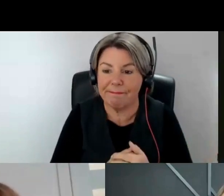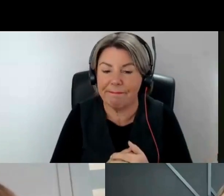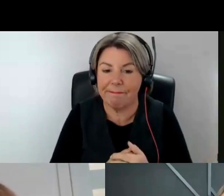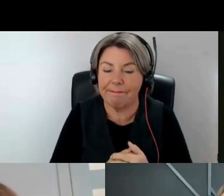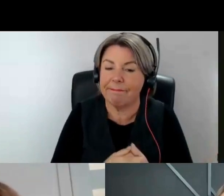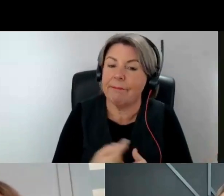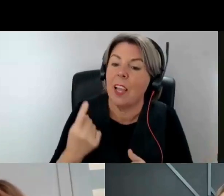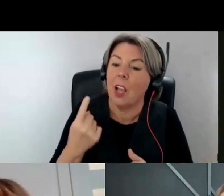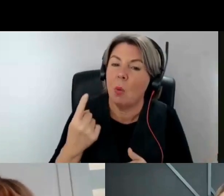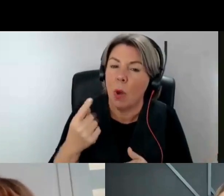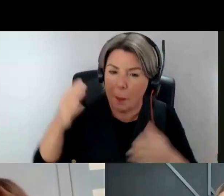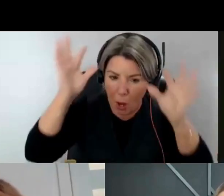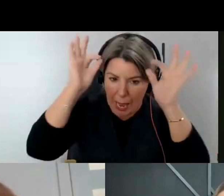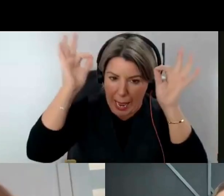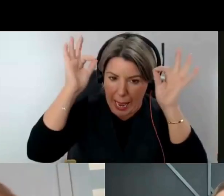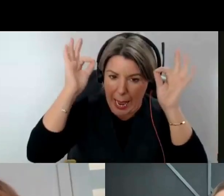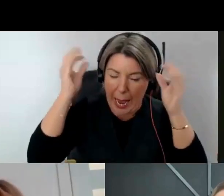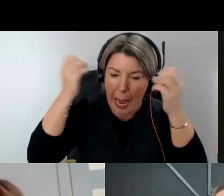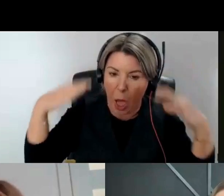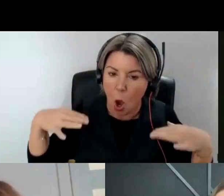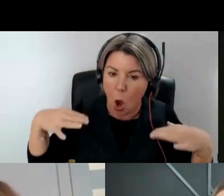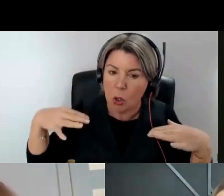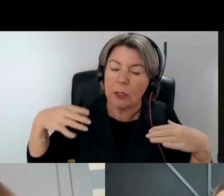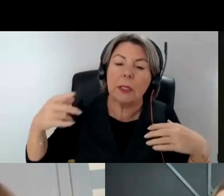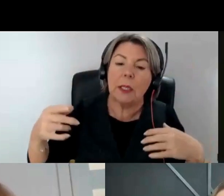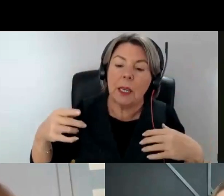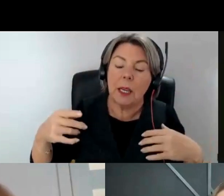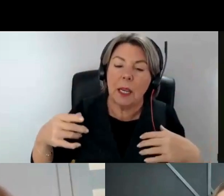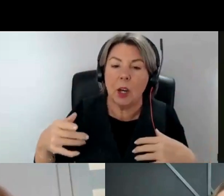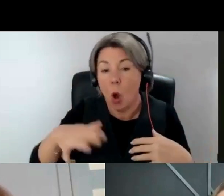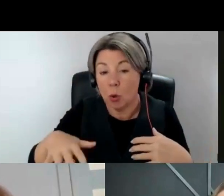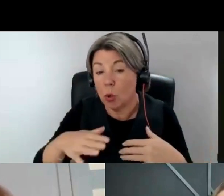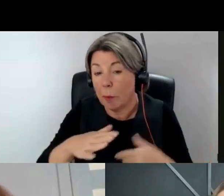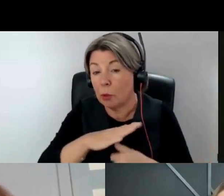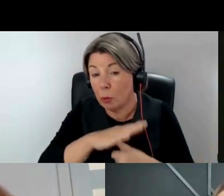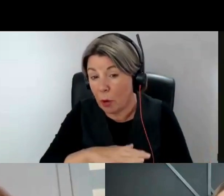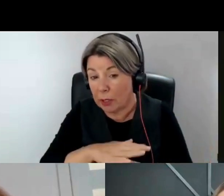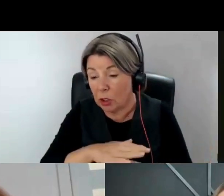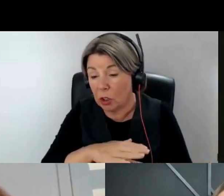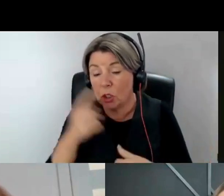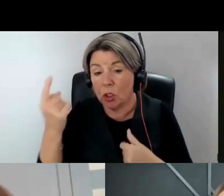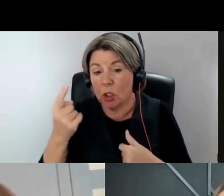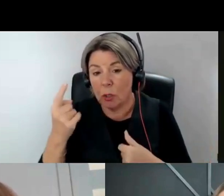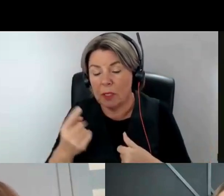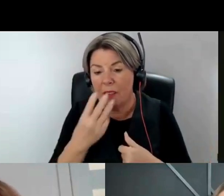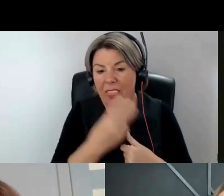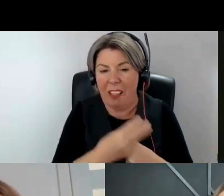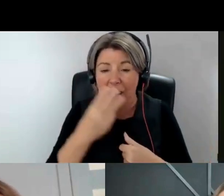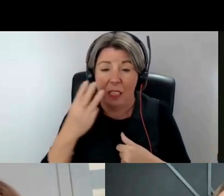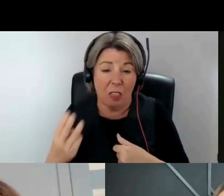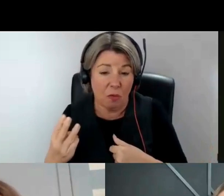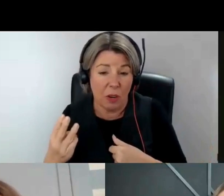there's one about hair loss and some of the symptoms. Again, it's around depression, but someone here who's 33,